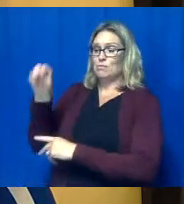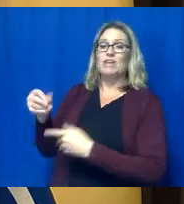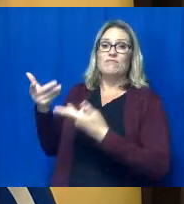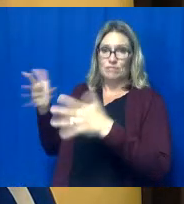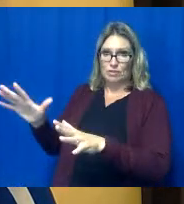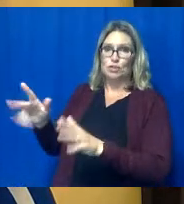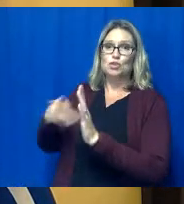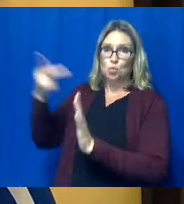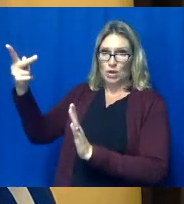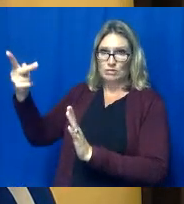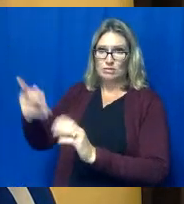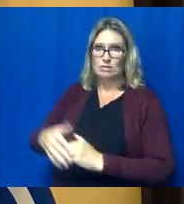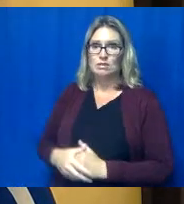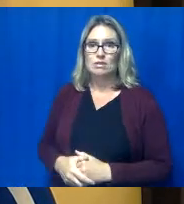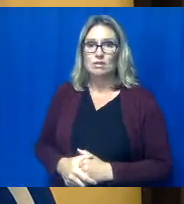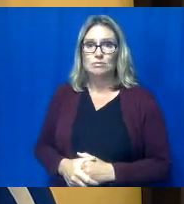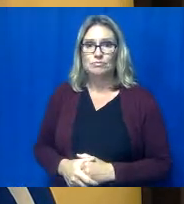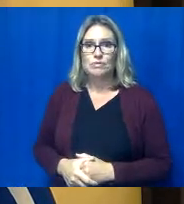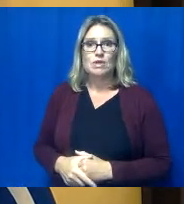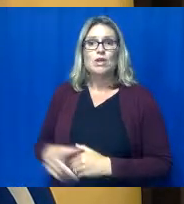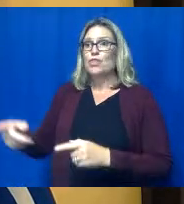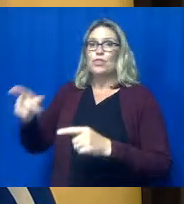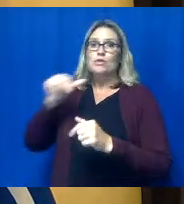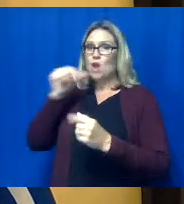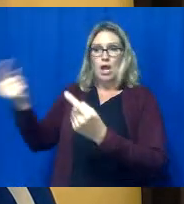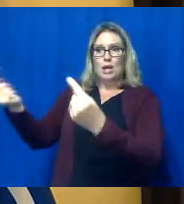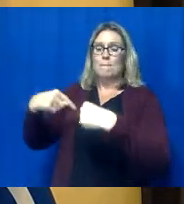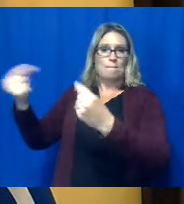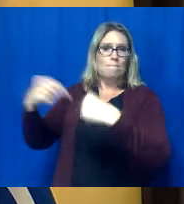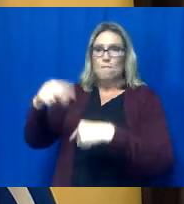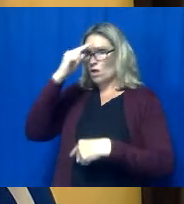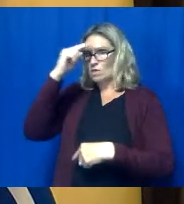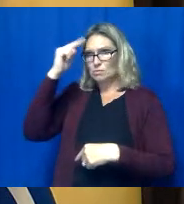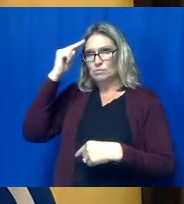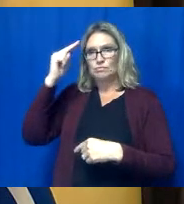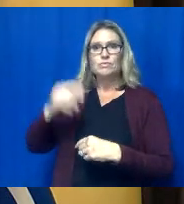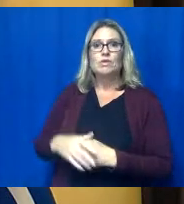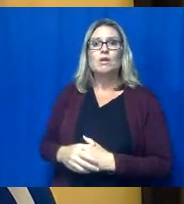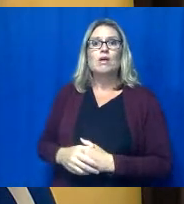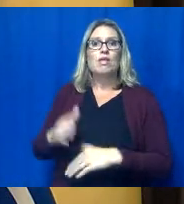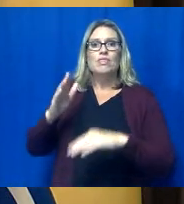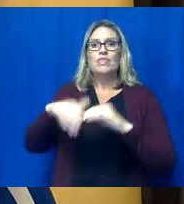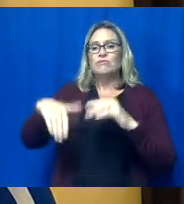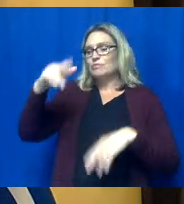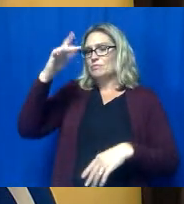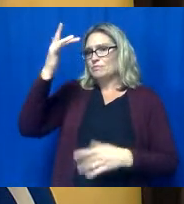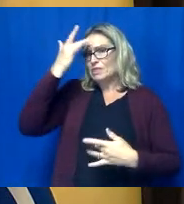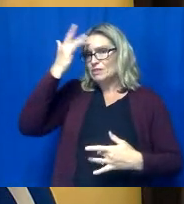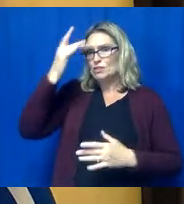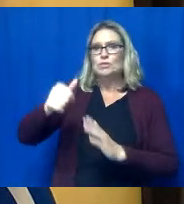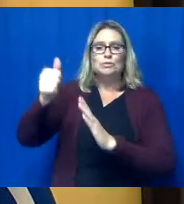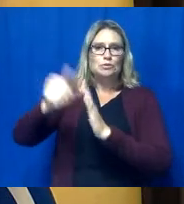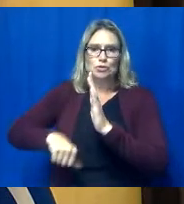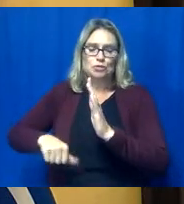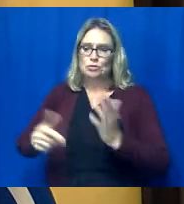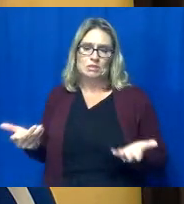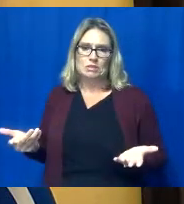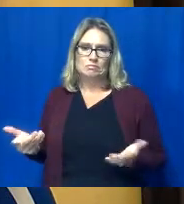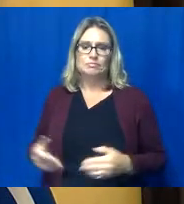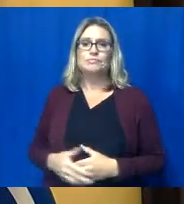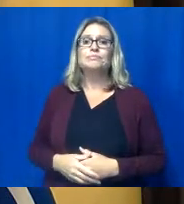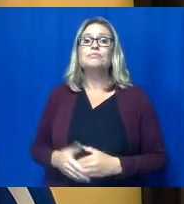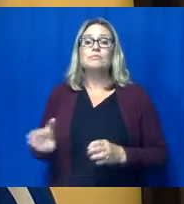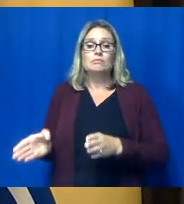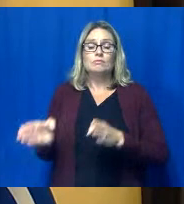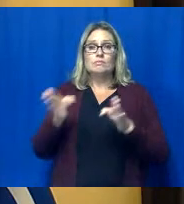they are not presenting to our hospitals any more often than the typical person would for illnesses, surgeries, and the like. And then we have the